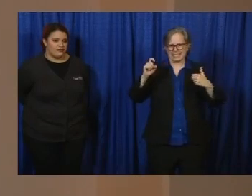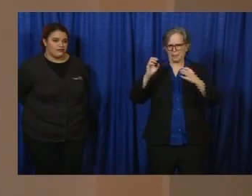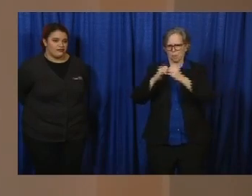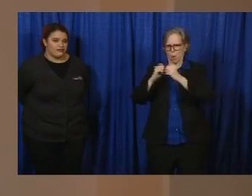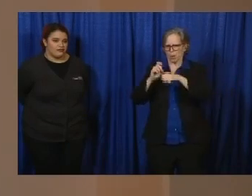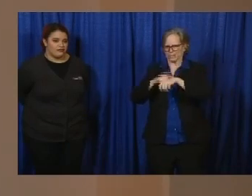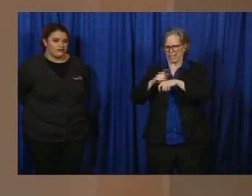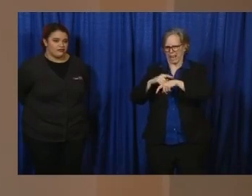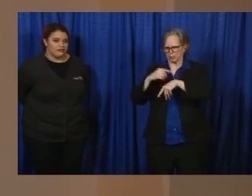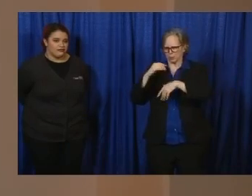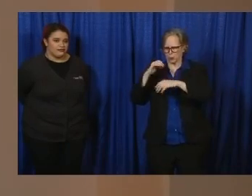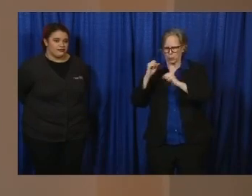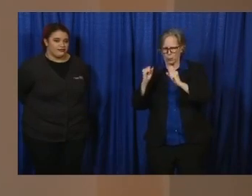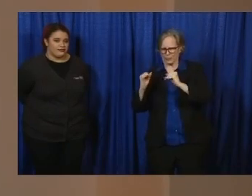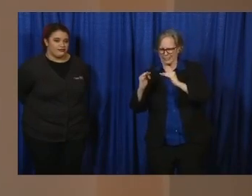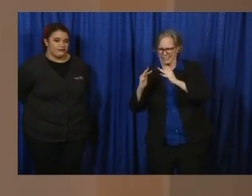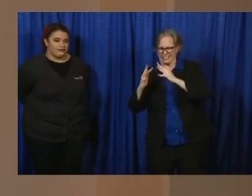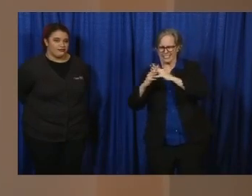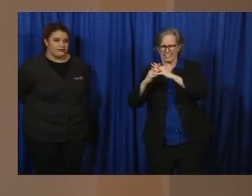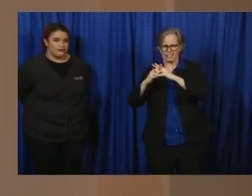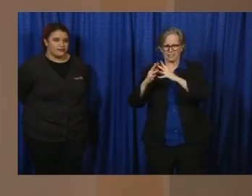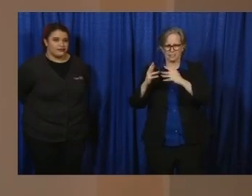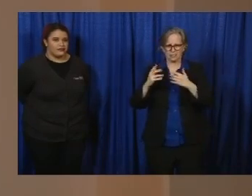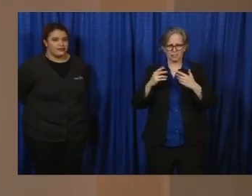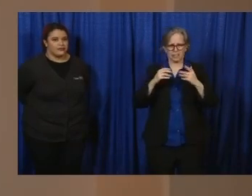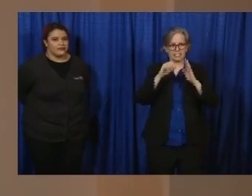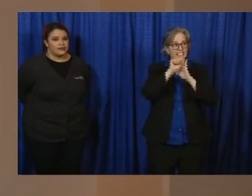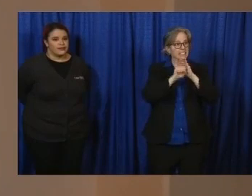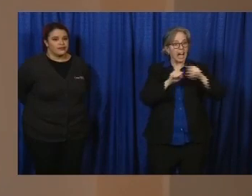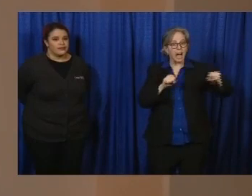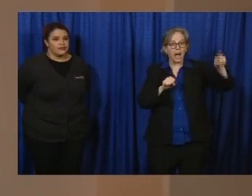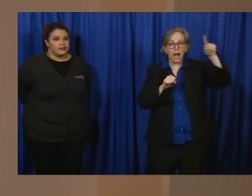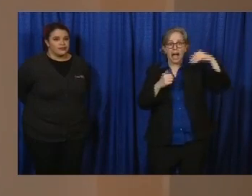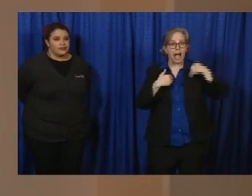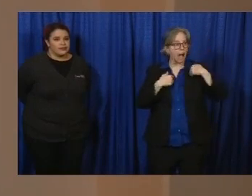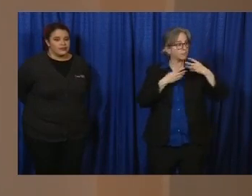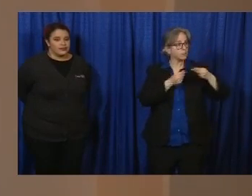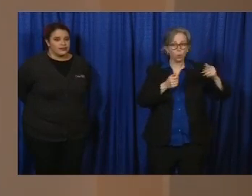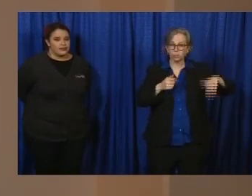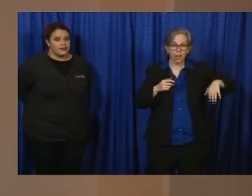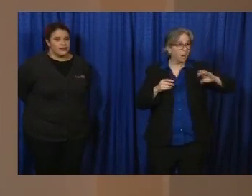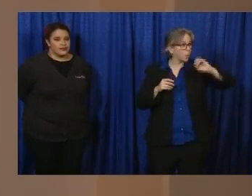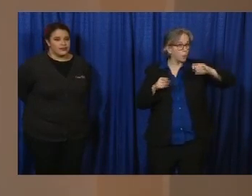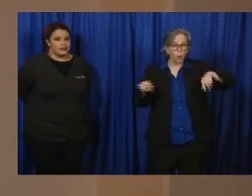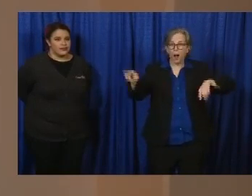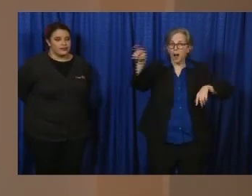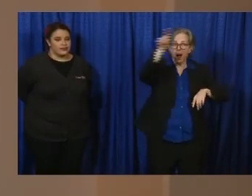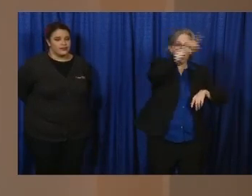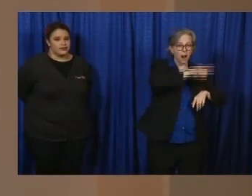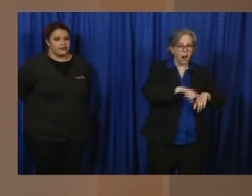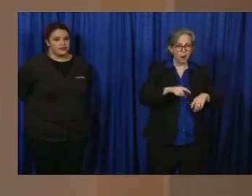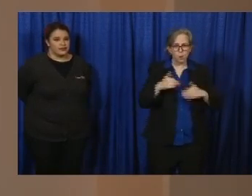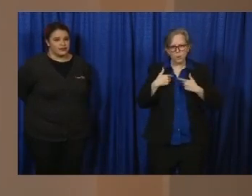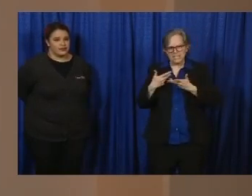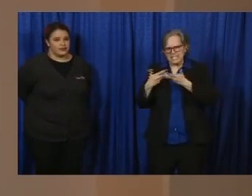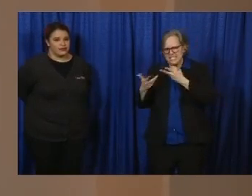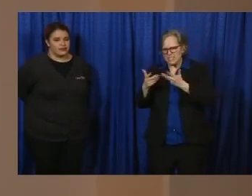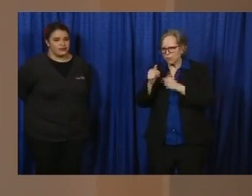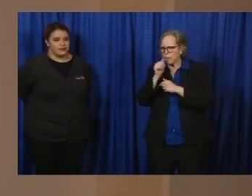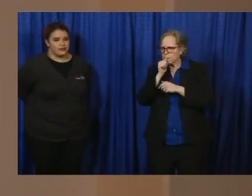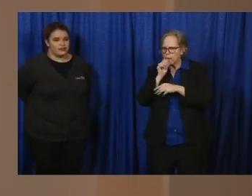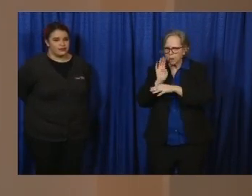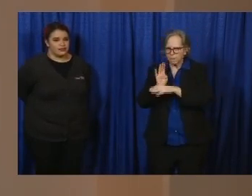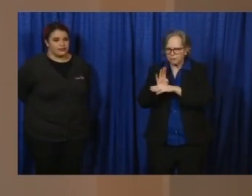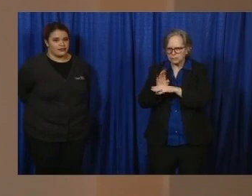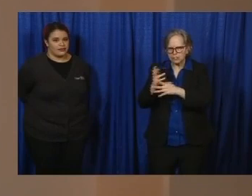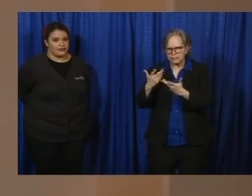a off-the-shelf solution that they have. We're working with the private sector to bring the best tech people we can to the